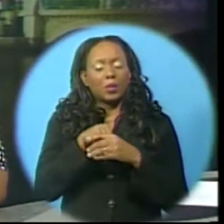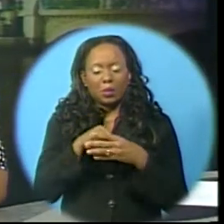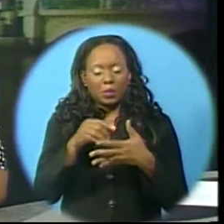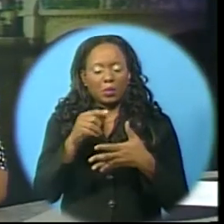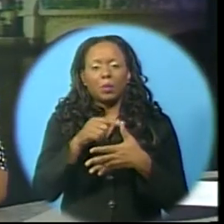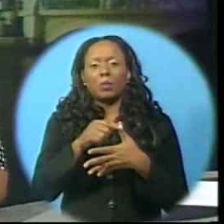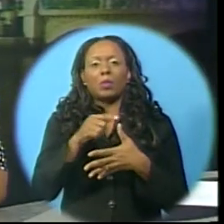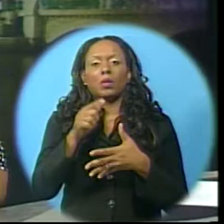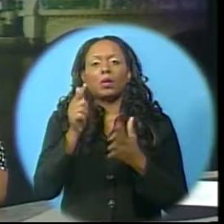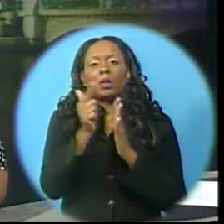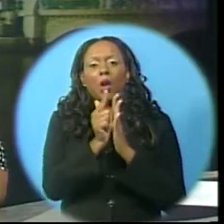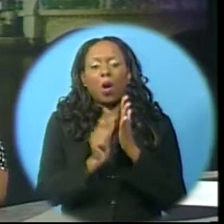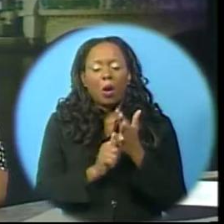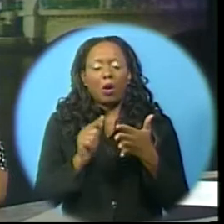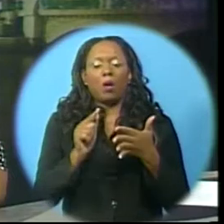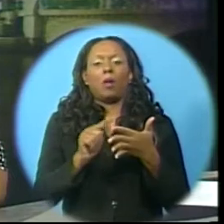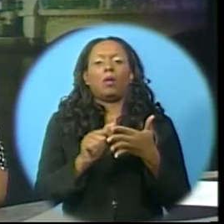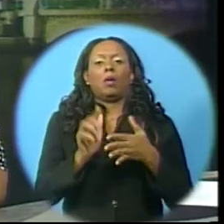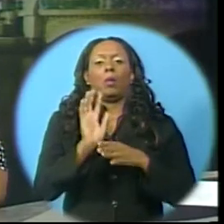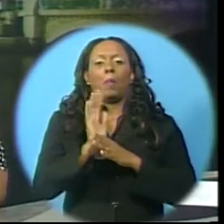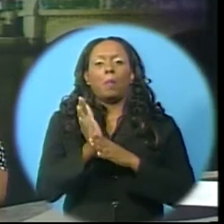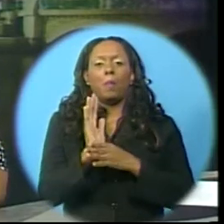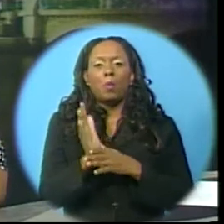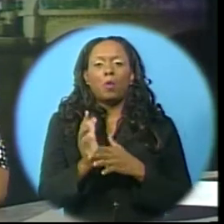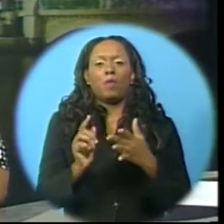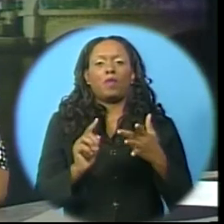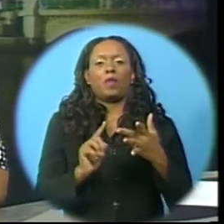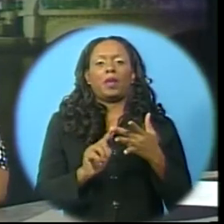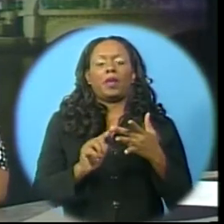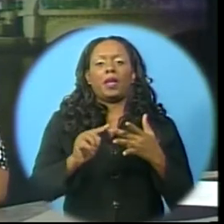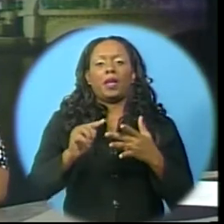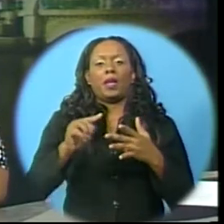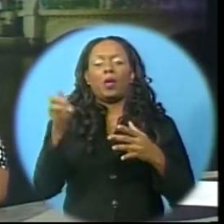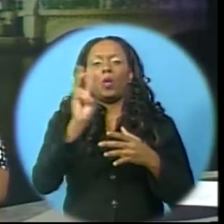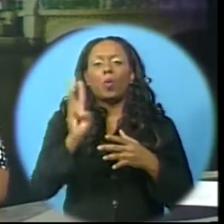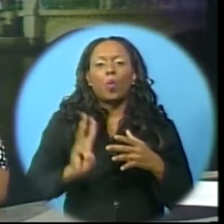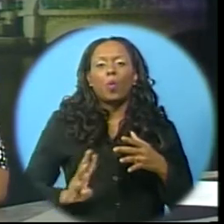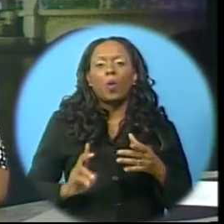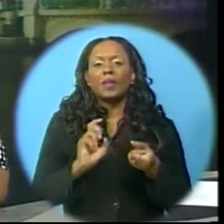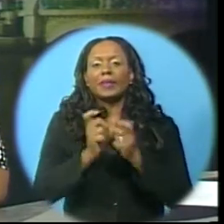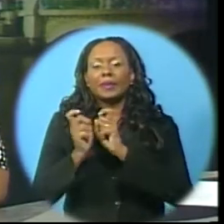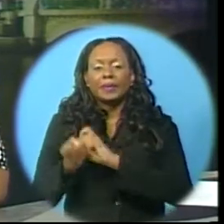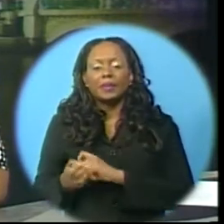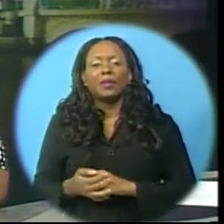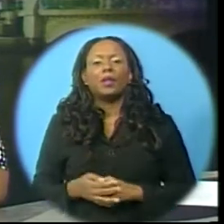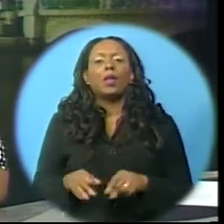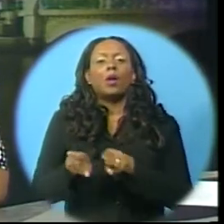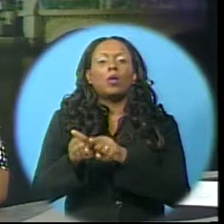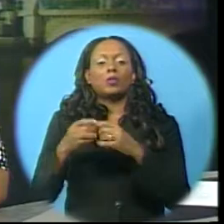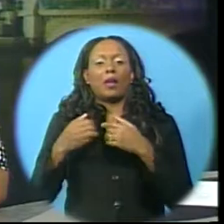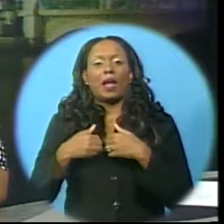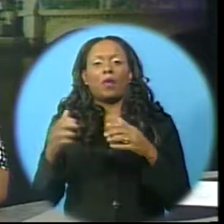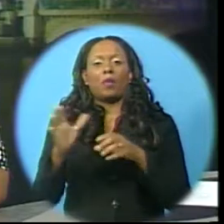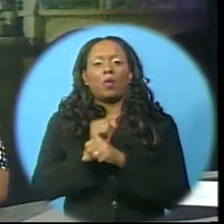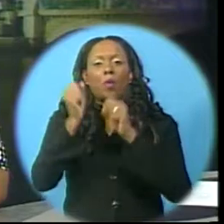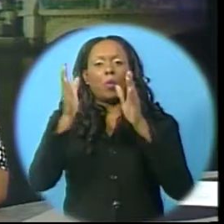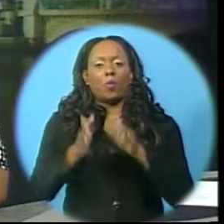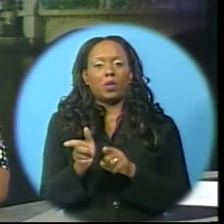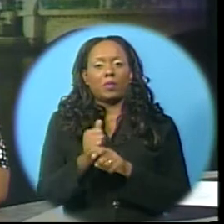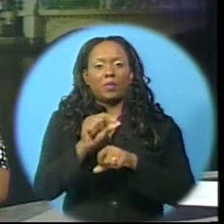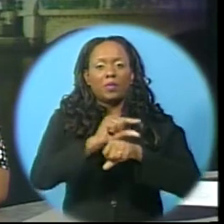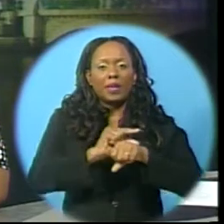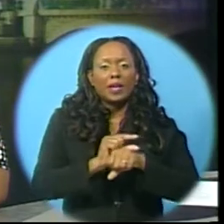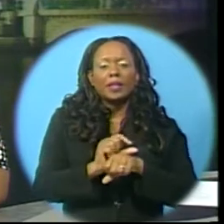3 Grenadians, Richie Matlin, Edwin Martin, and Jane Nurs. Vondez Phipps and Tamara Brown are the lone winners from St. Kitts and